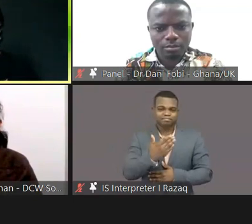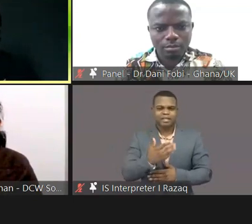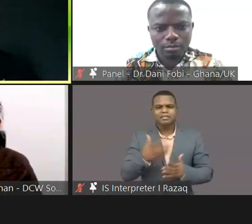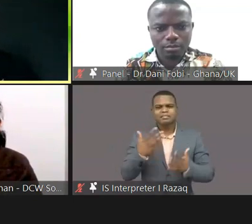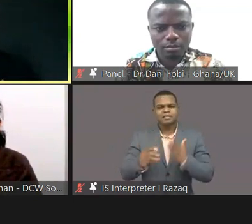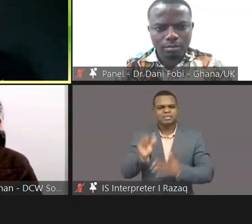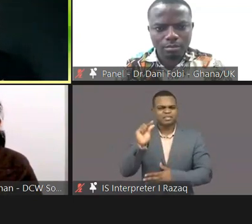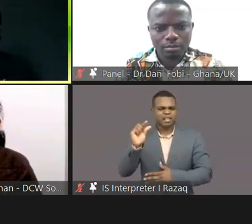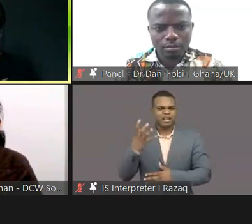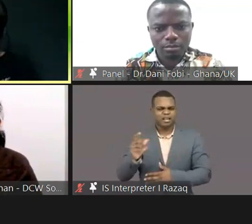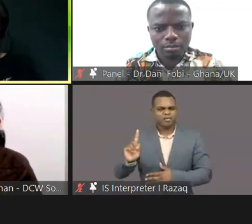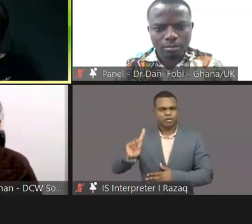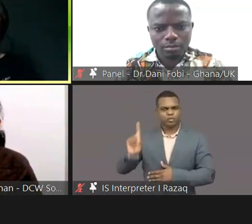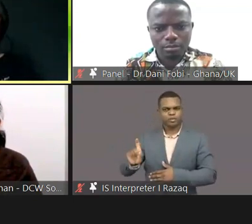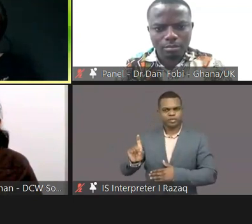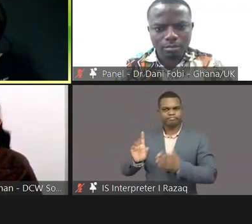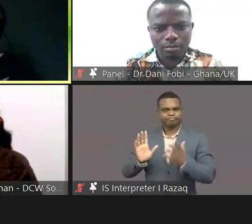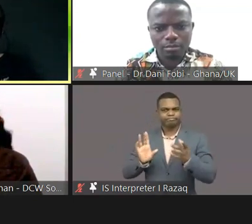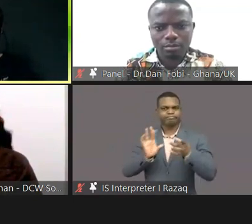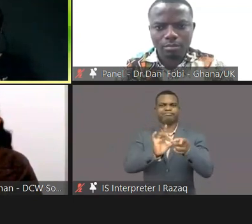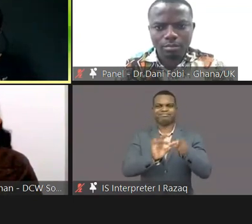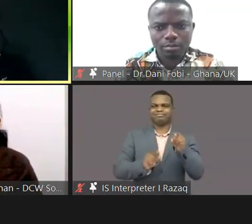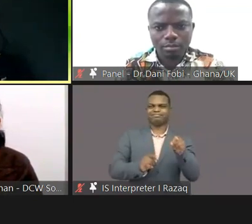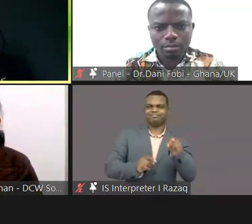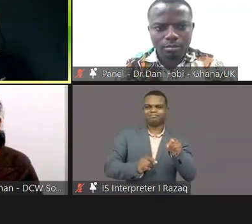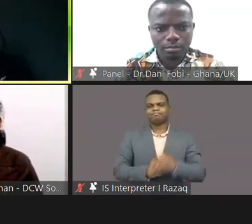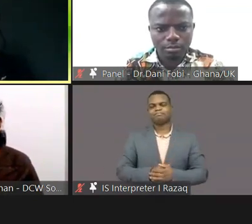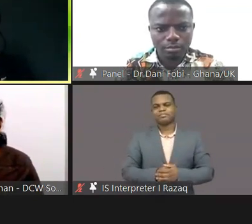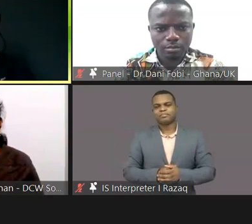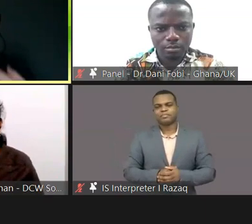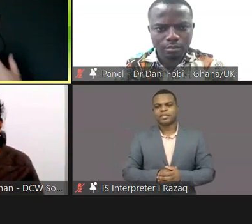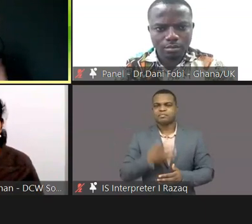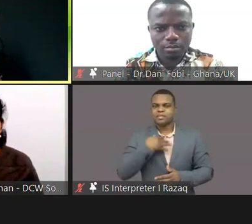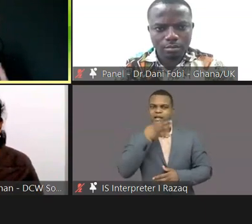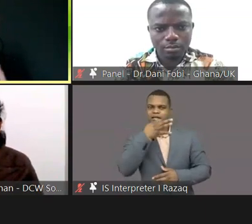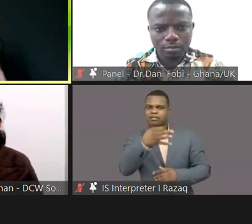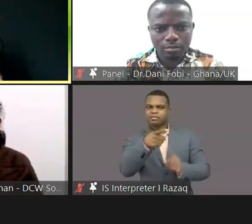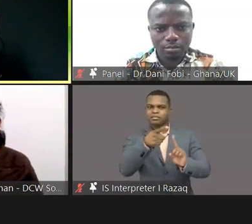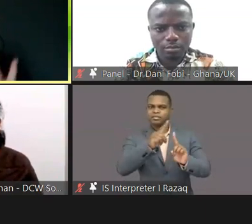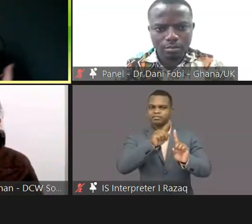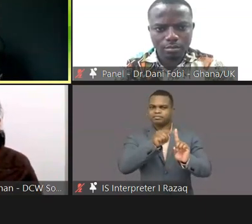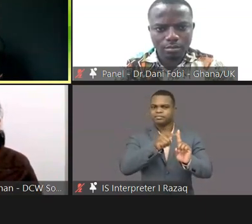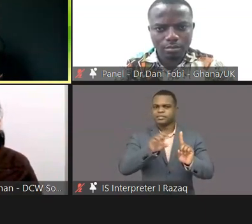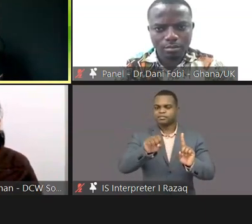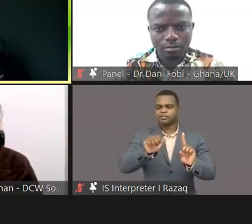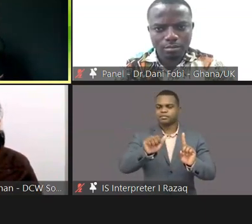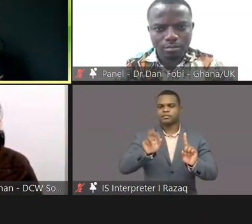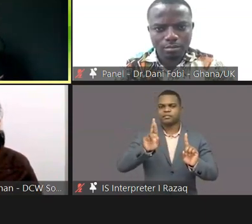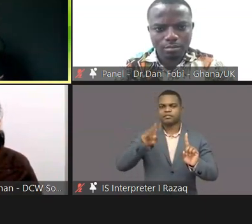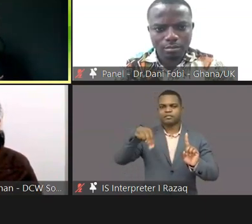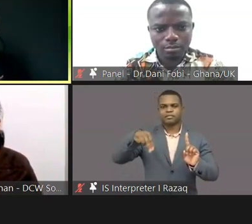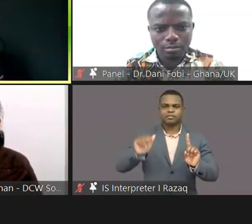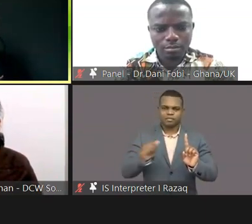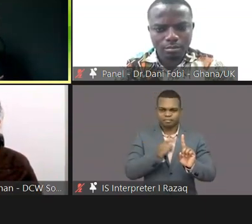Shana this. There's a question: if a child can't hear, why should you speak the